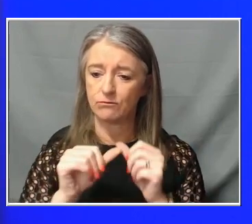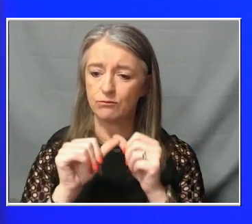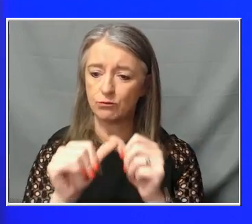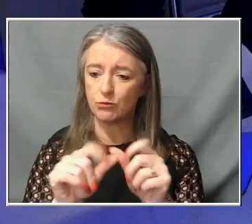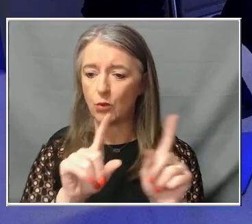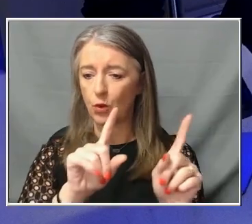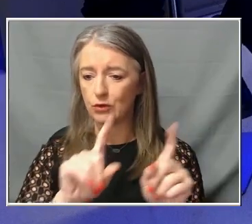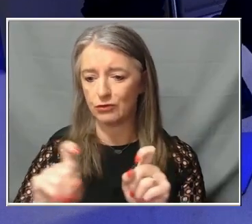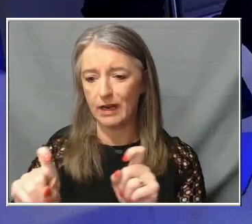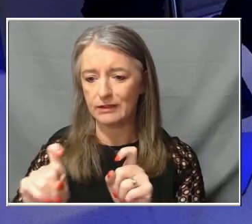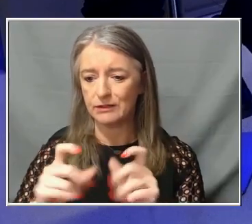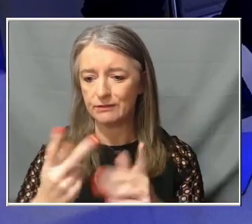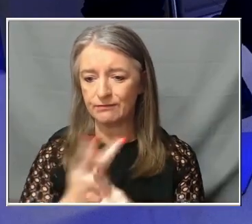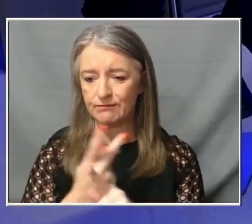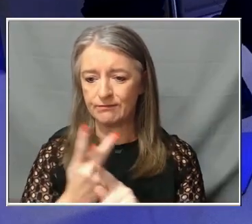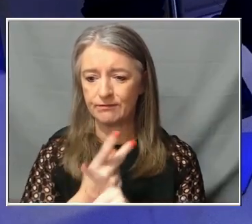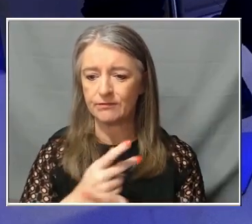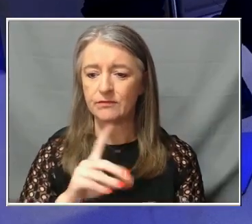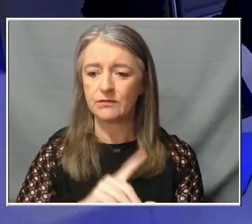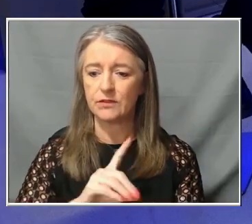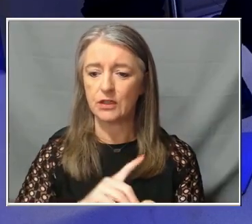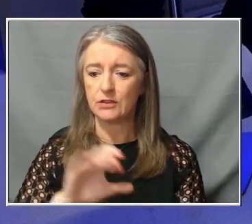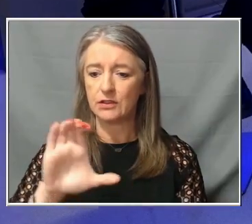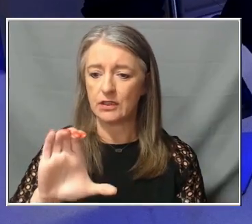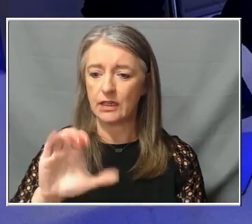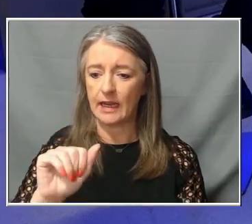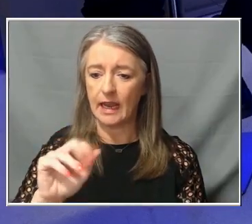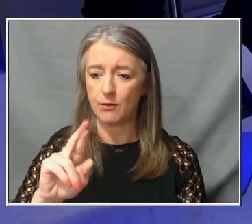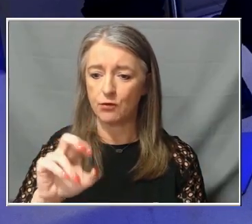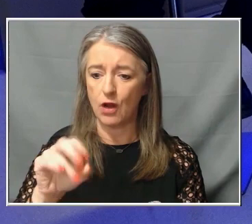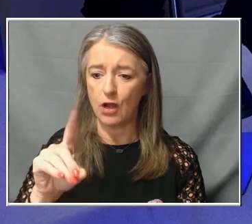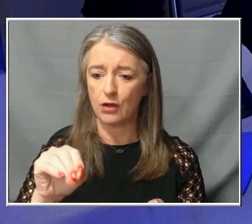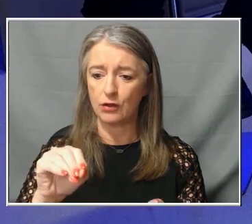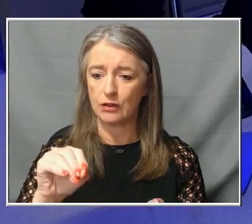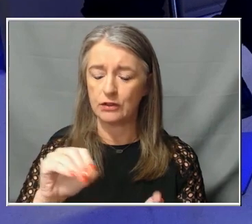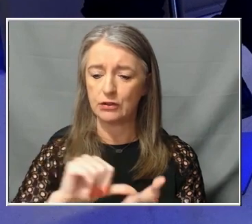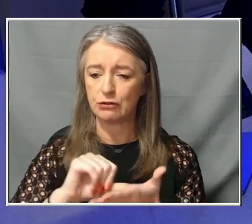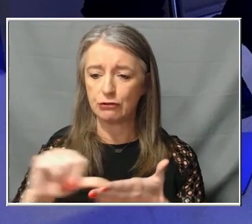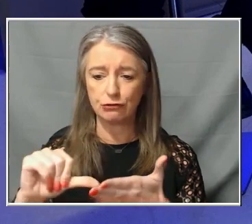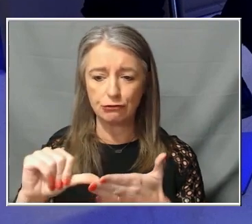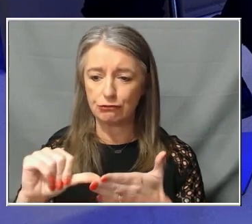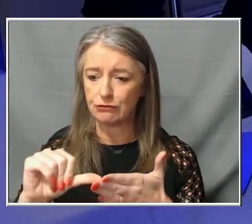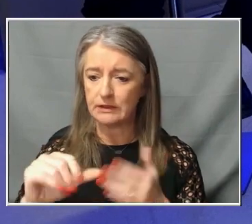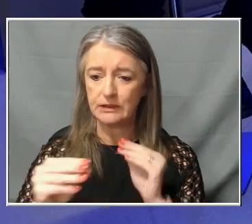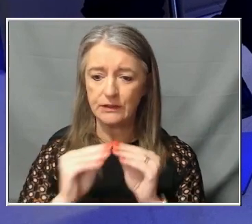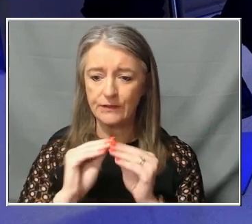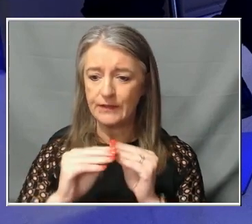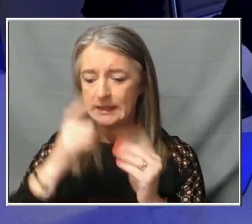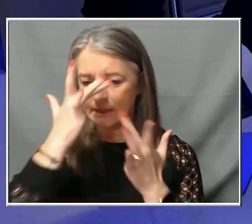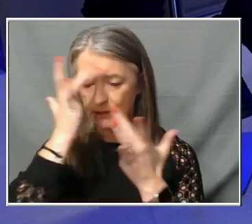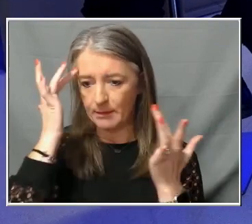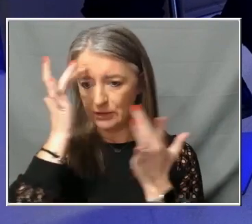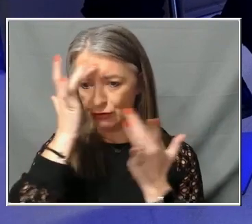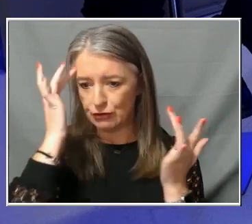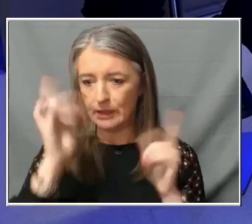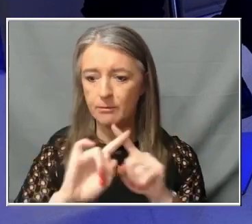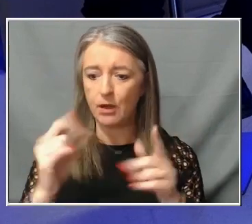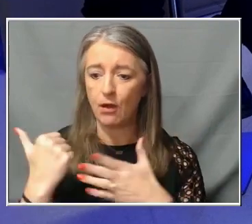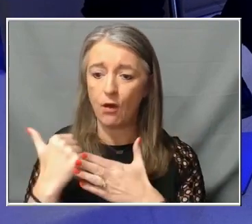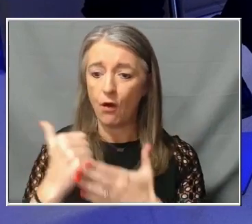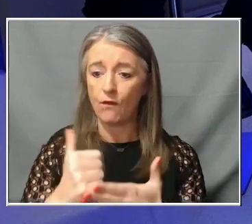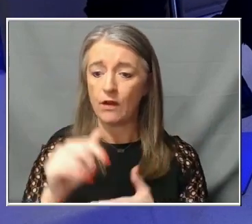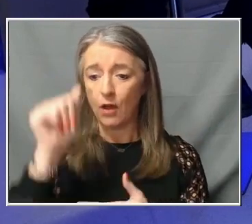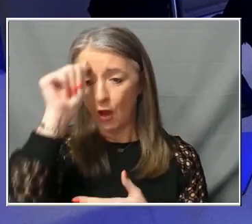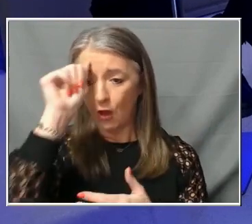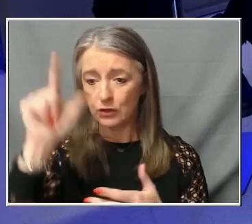that out. So, Dr. Camarado, you're a neurosurgeon. Still no surgery to fix dementia, but you're hopeful for an Alzheimer's cure one